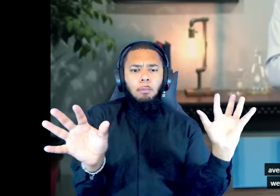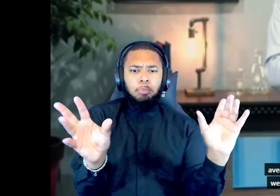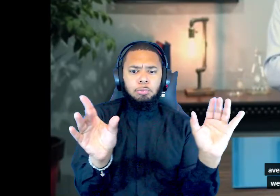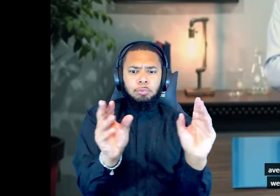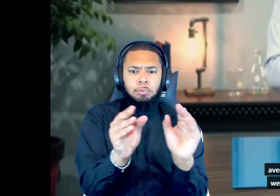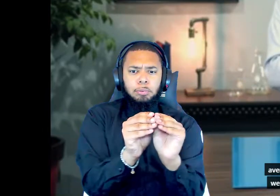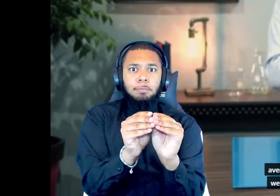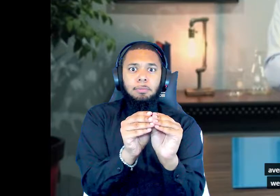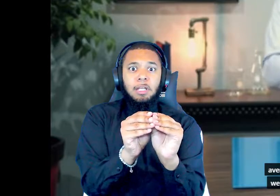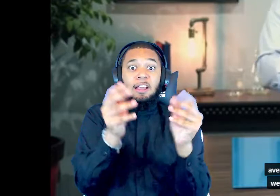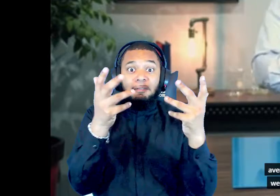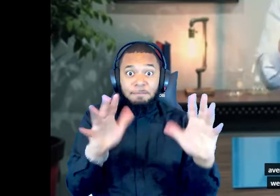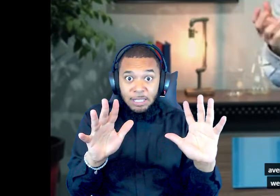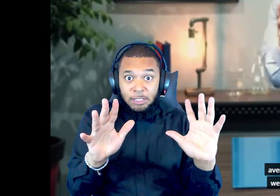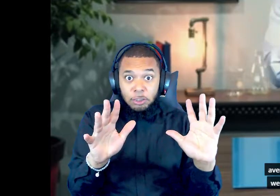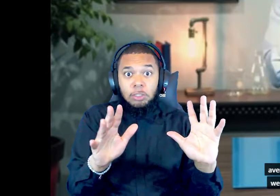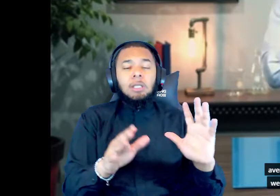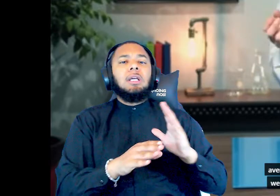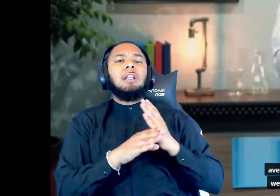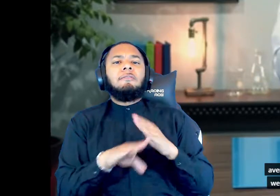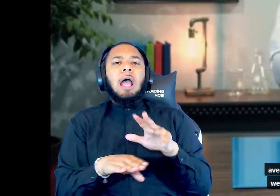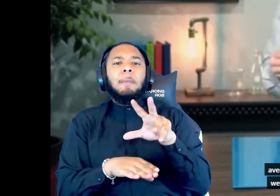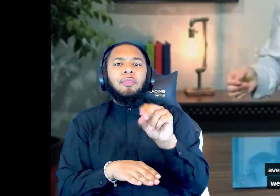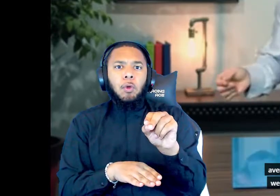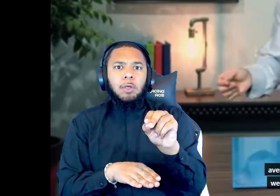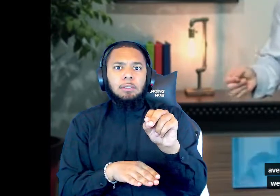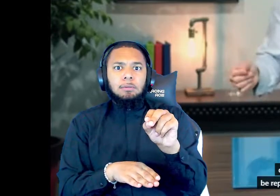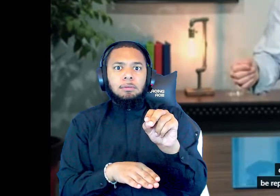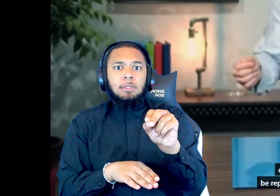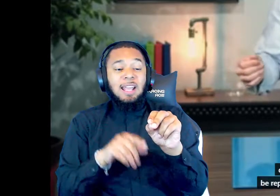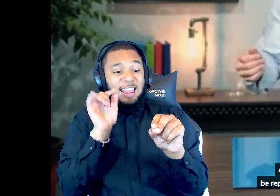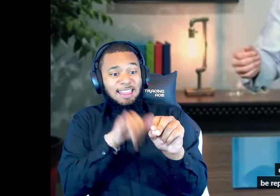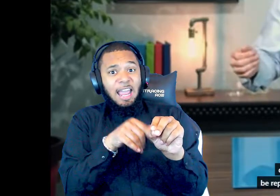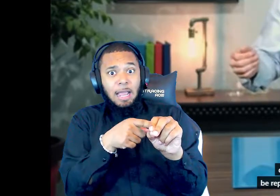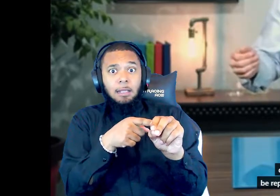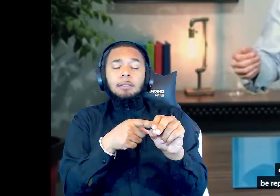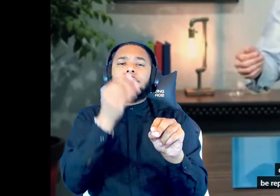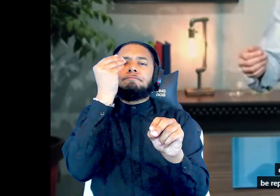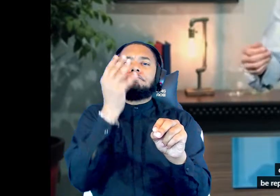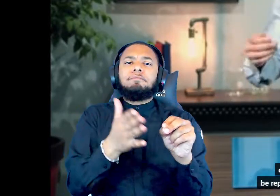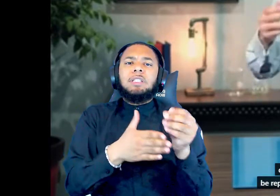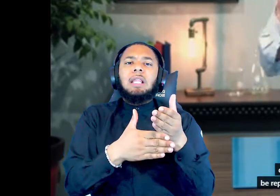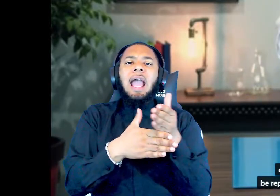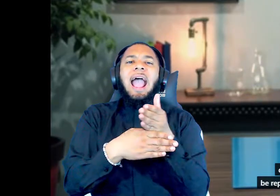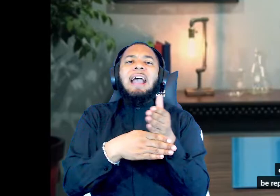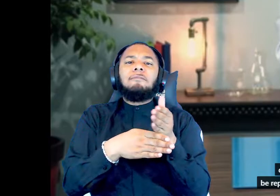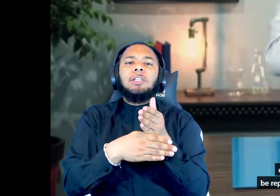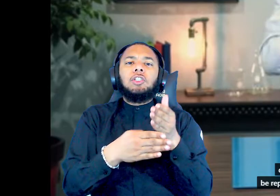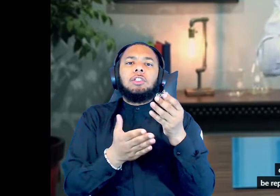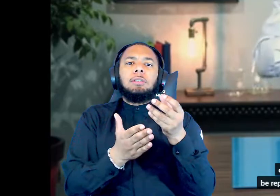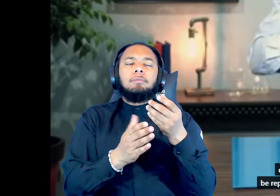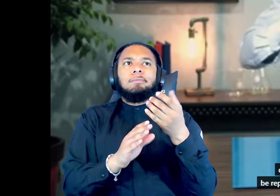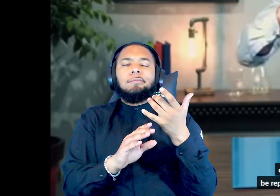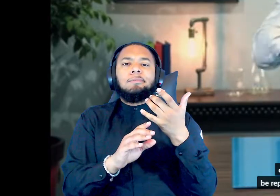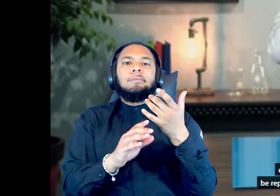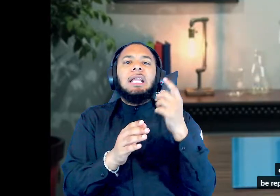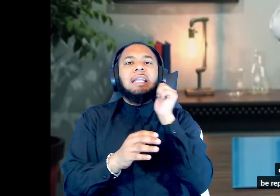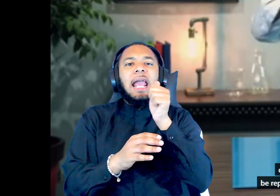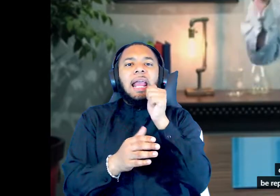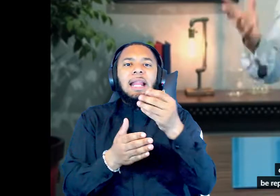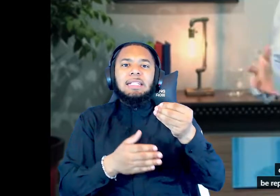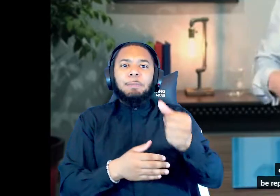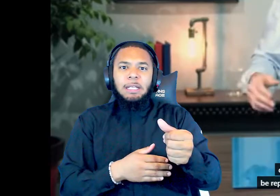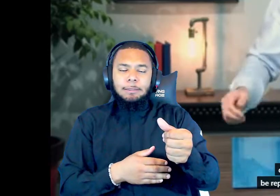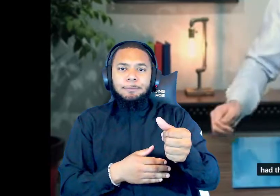daily balance. Because if you were to just randomly choose a day during the month, it might not be representative of